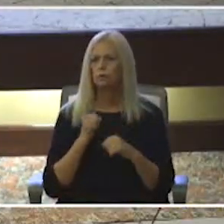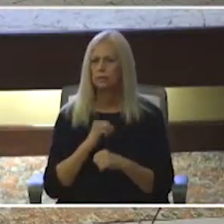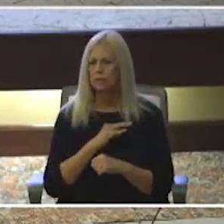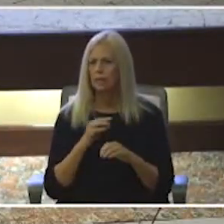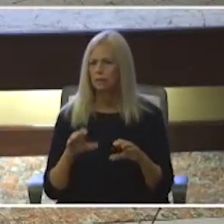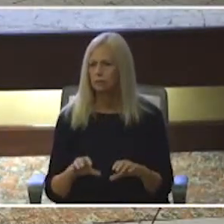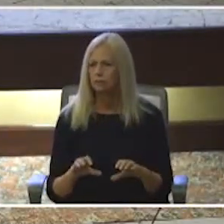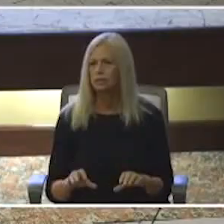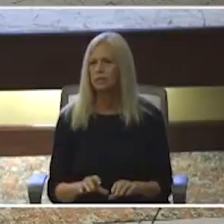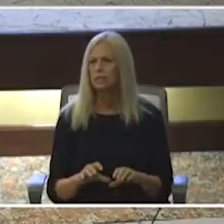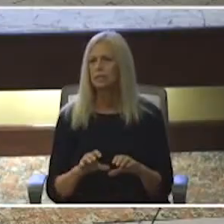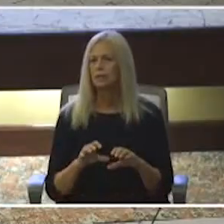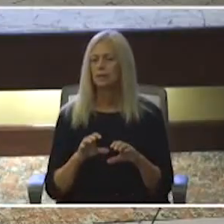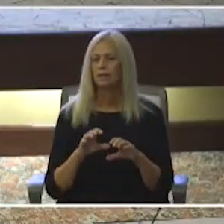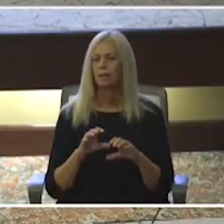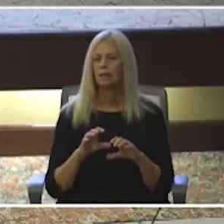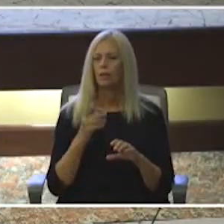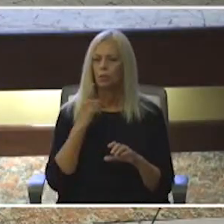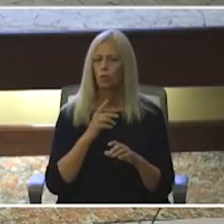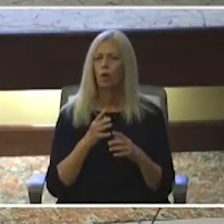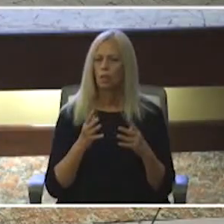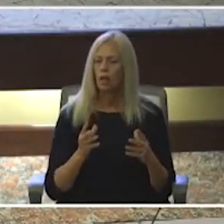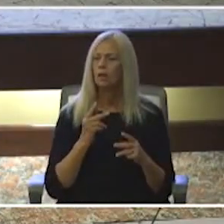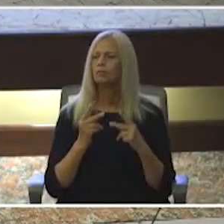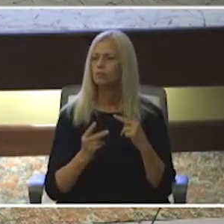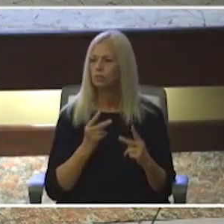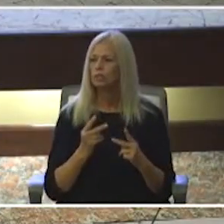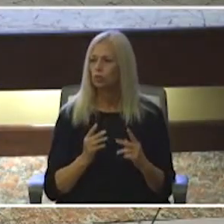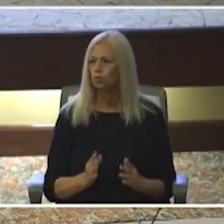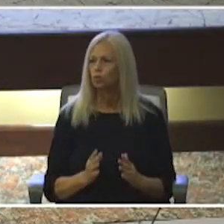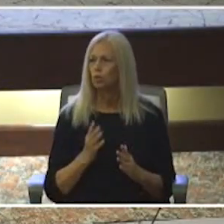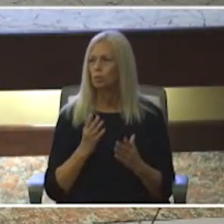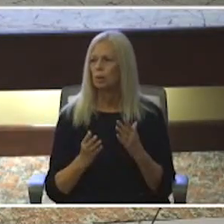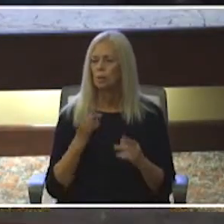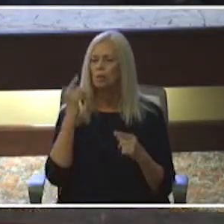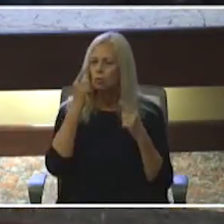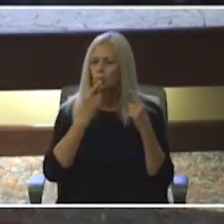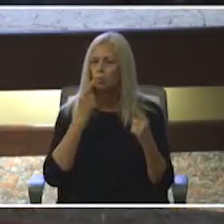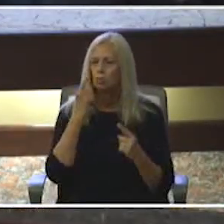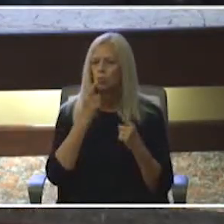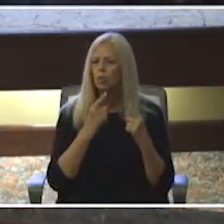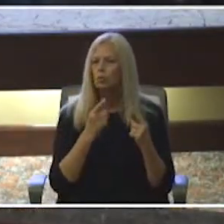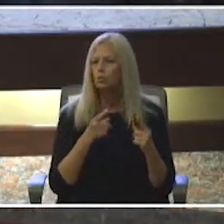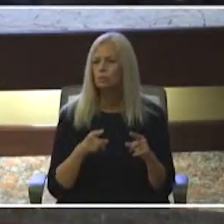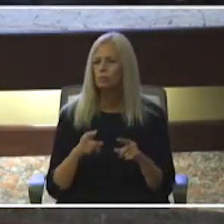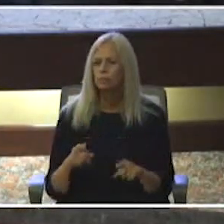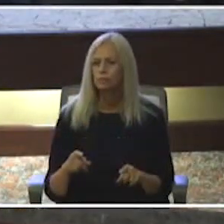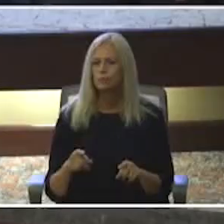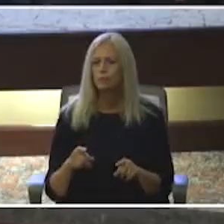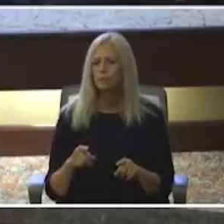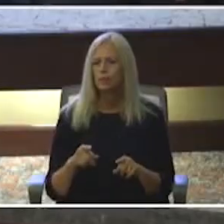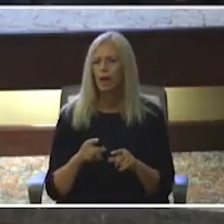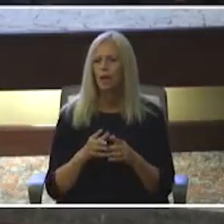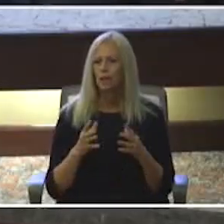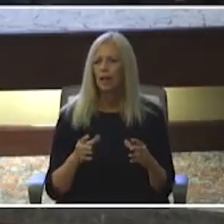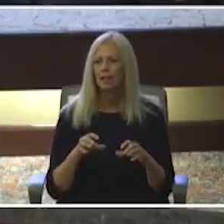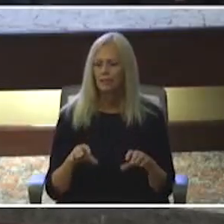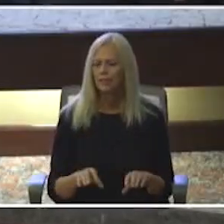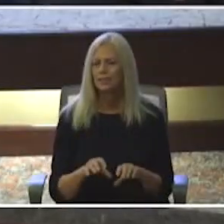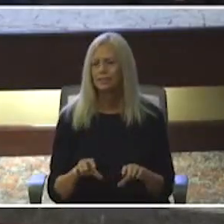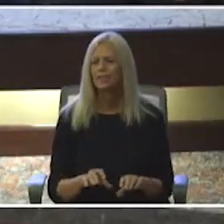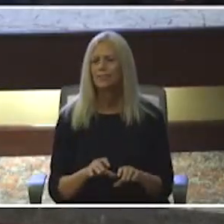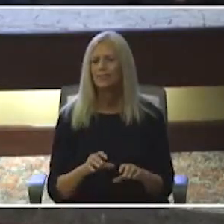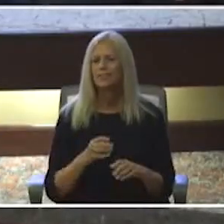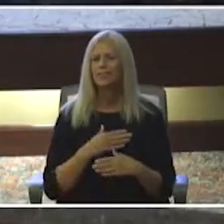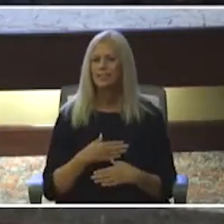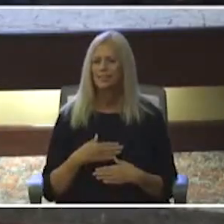that area up for a lot of our visitors to kind of wander down to the riverfront, take advantage of all the good activity going on now, and just enjoy